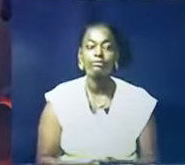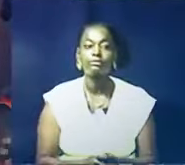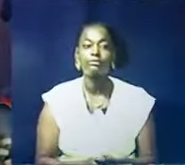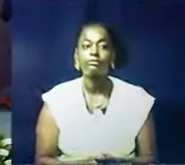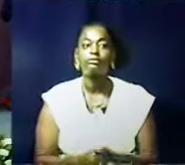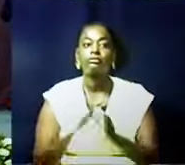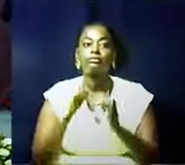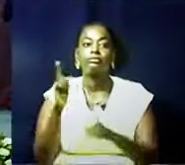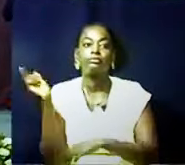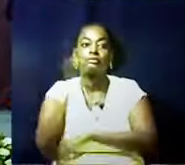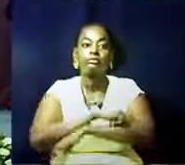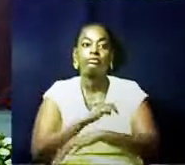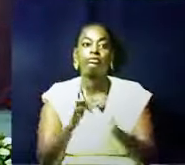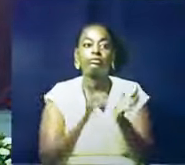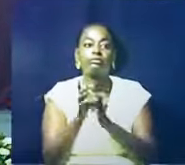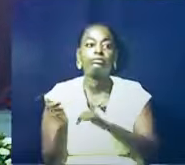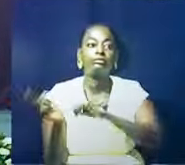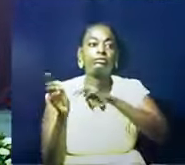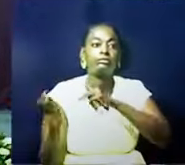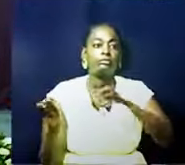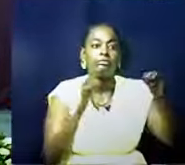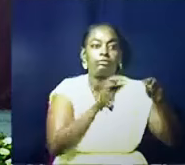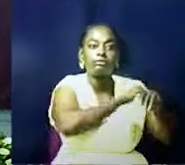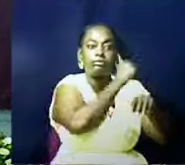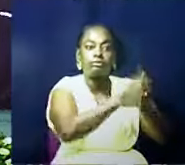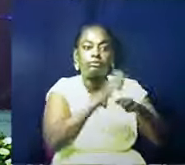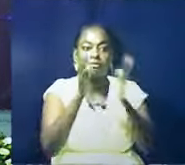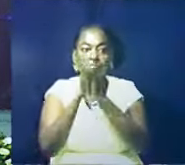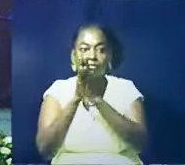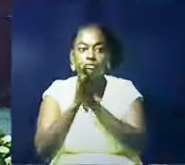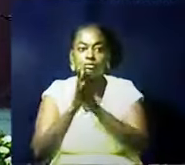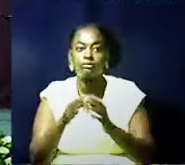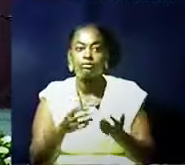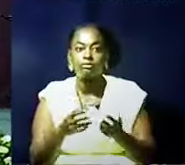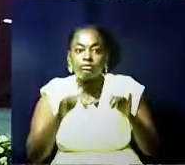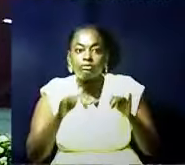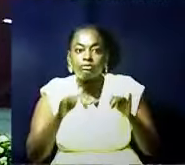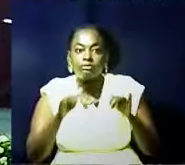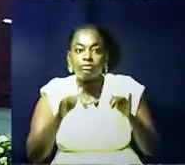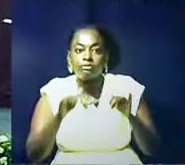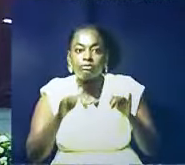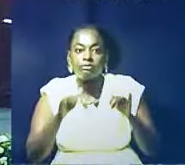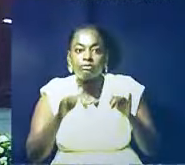spend the night praying to God. Now, this is Jesus.